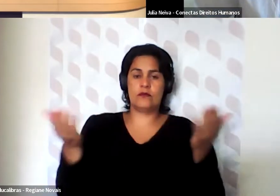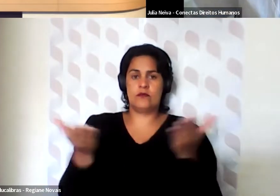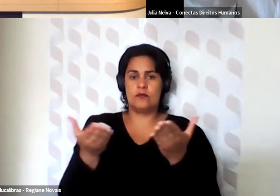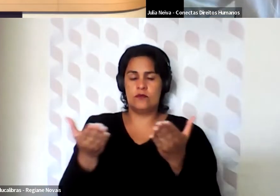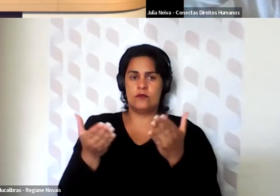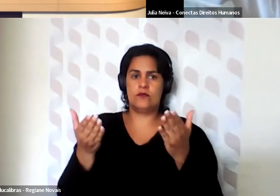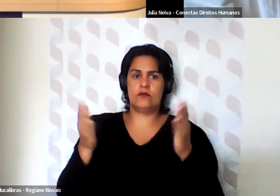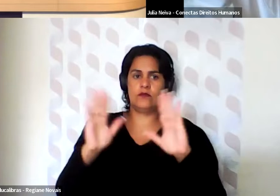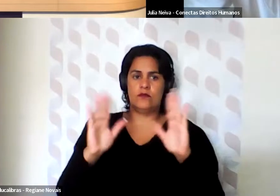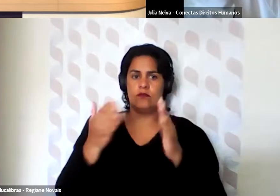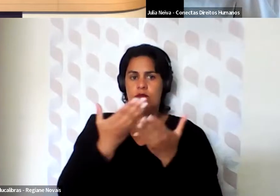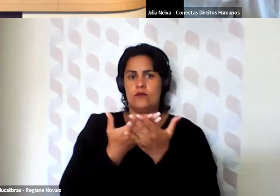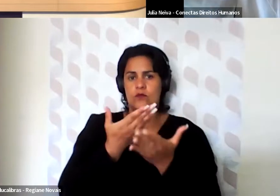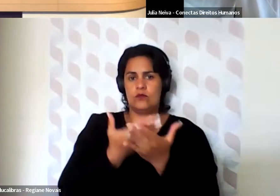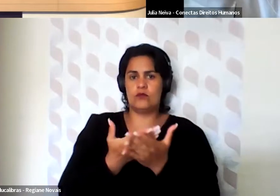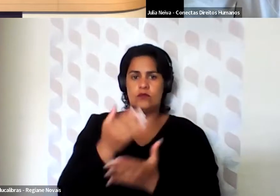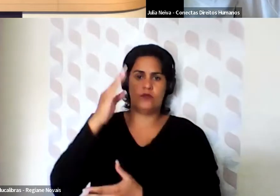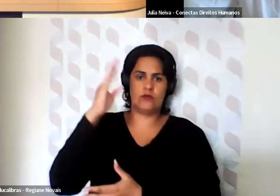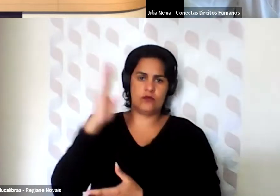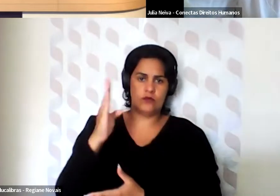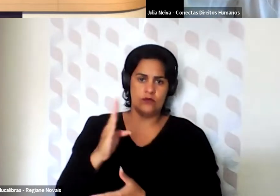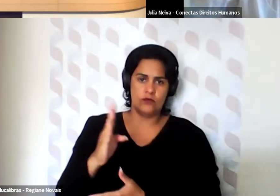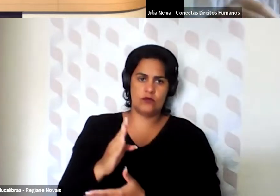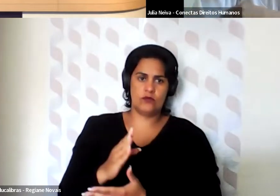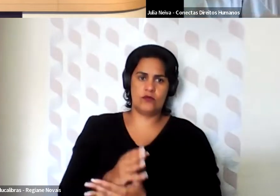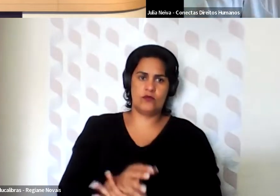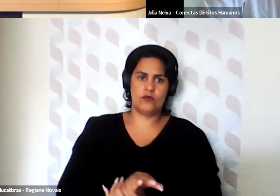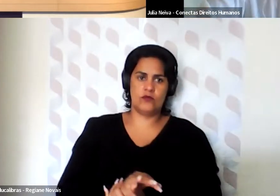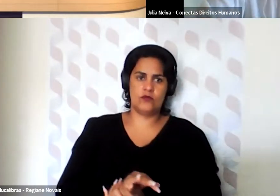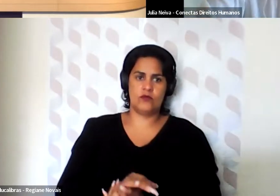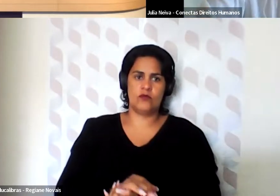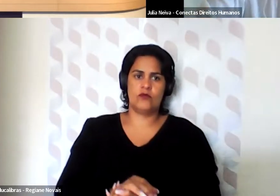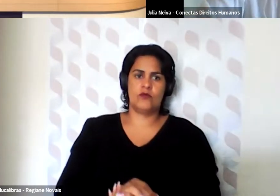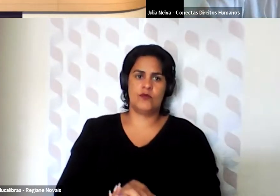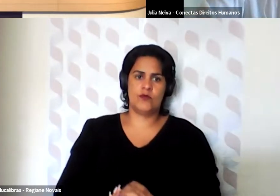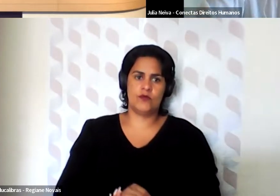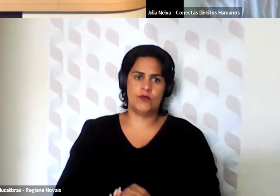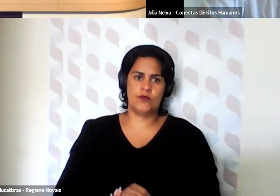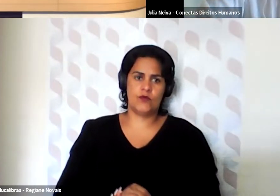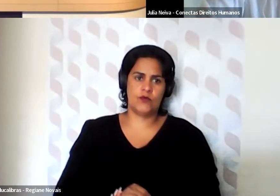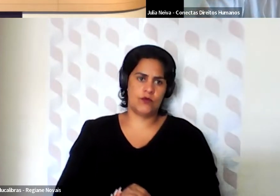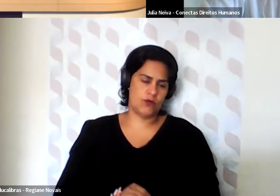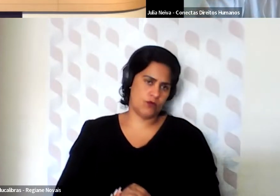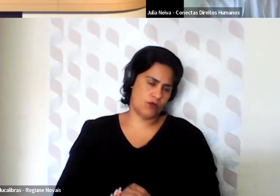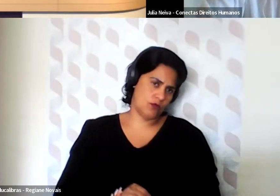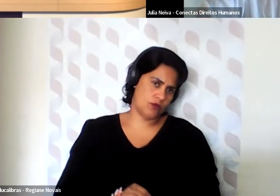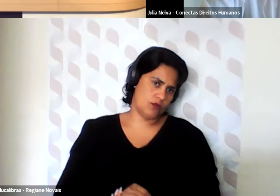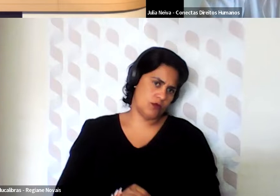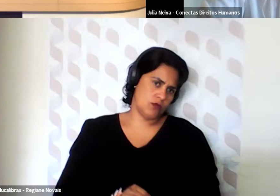all the organizers of this event, Pour le Brésil. I guess you really have a very interesting